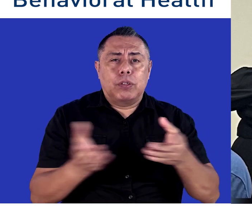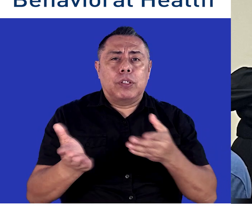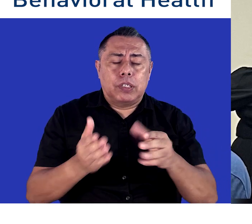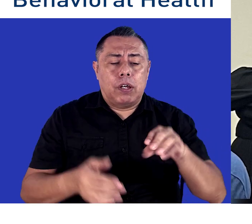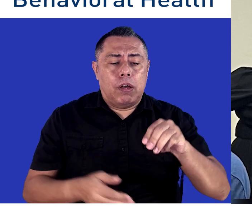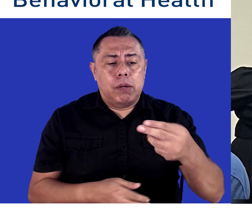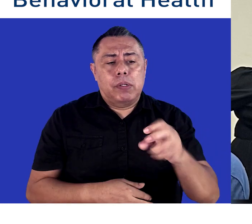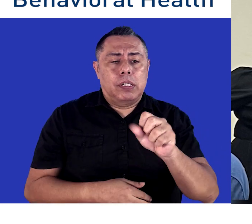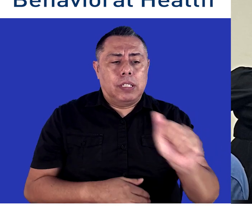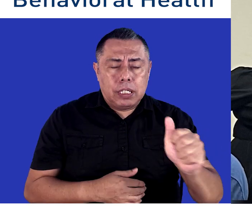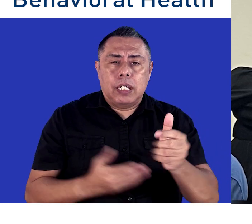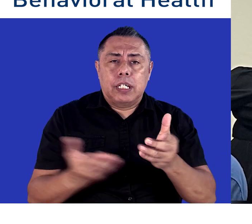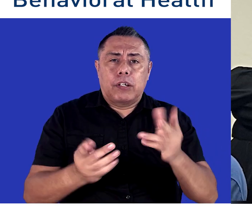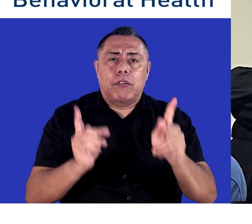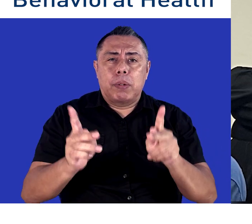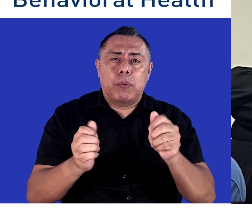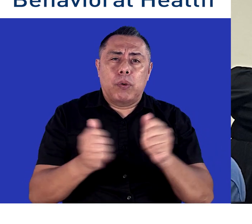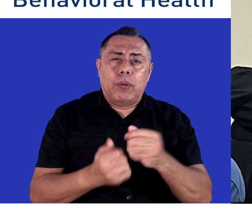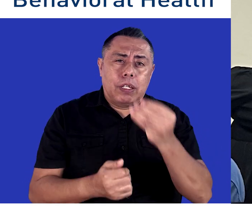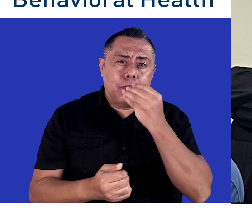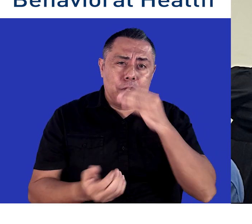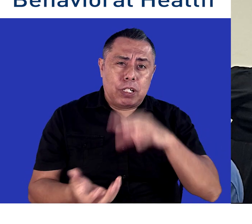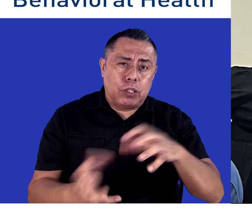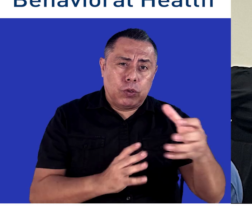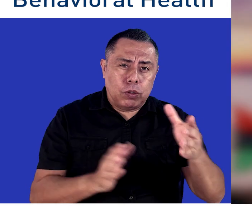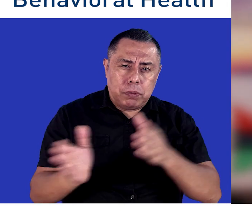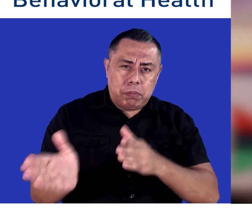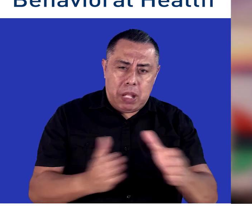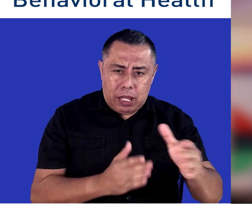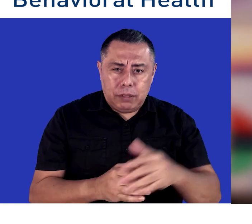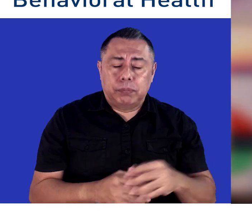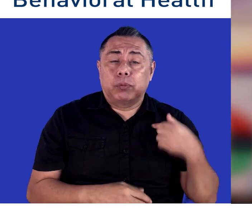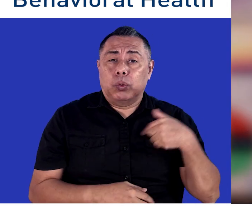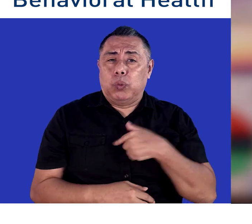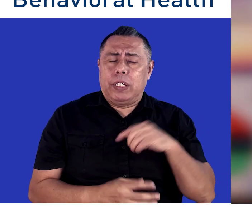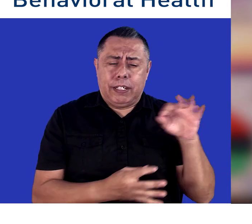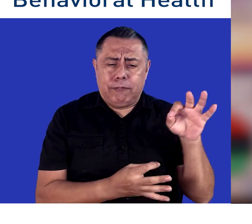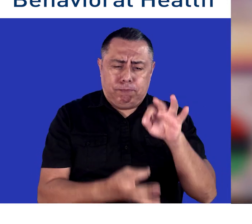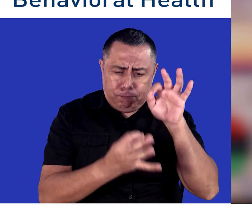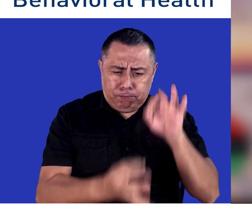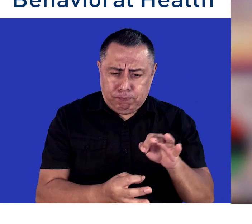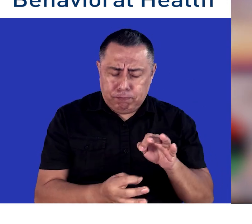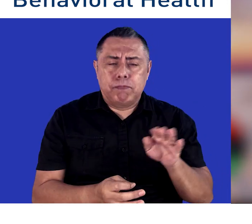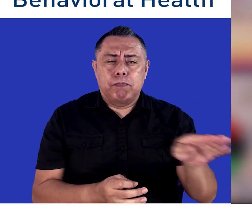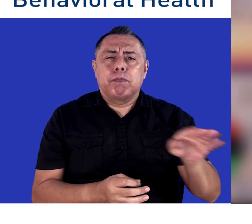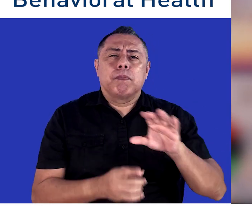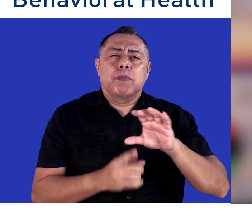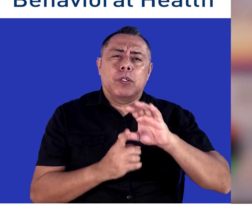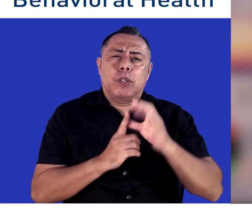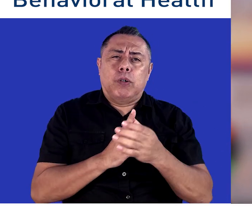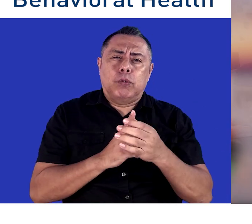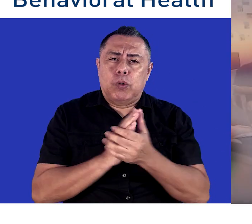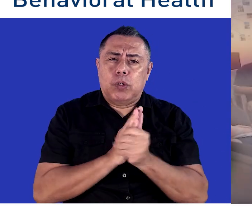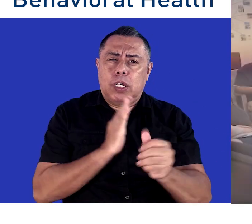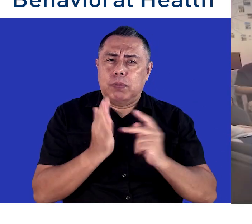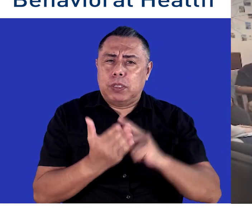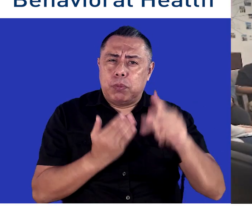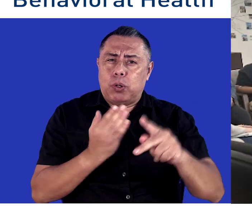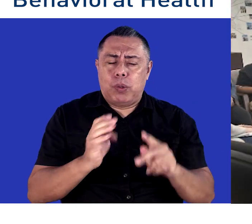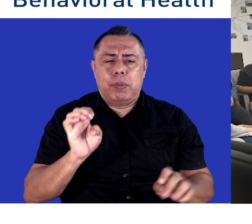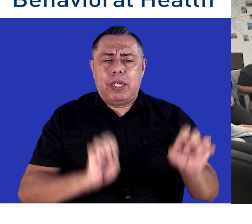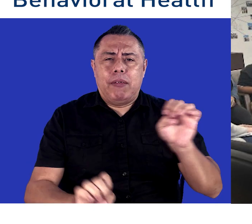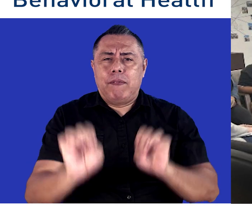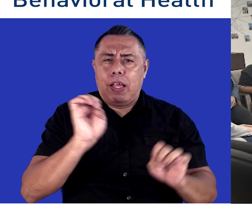MHSA Innovation Plan, serving people with eating disorders. We refined and standardized Cultural Competency Program